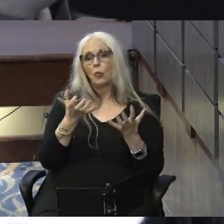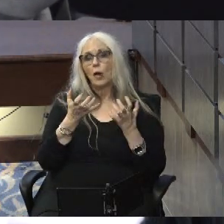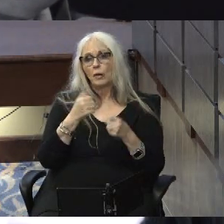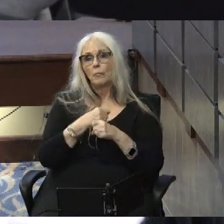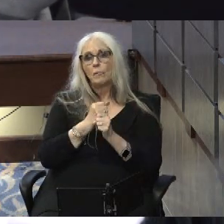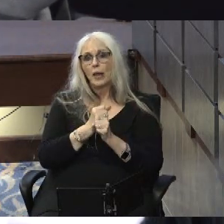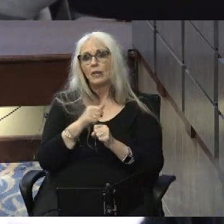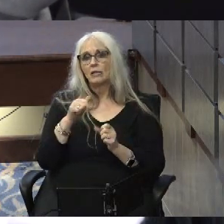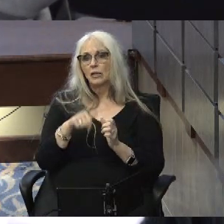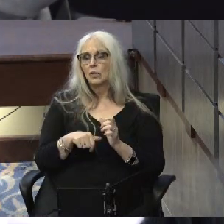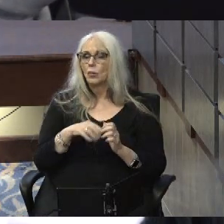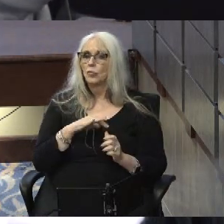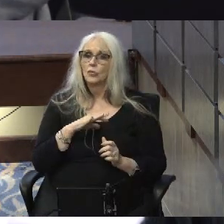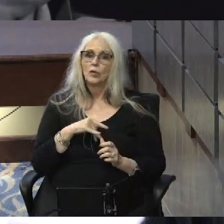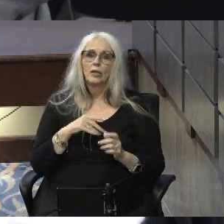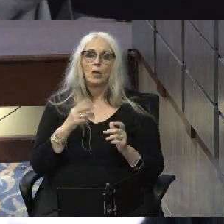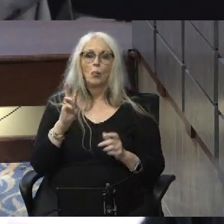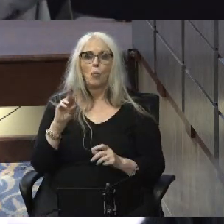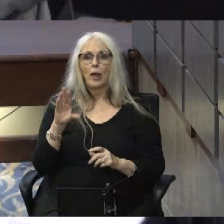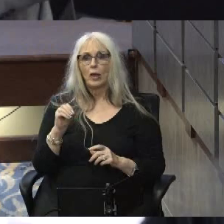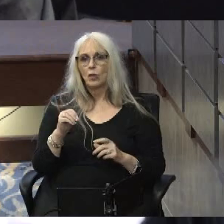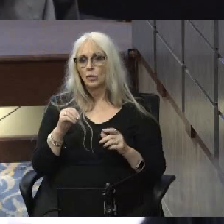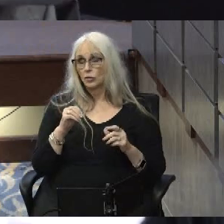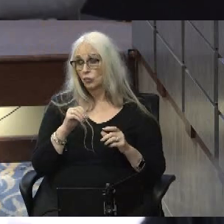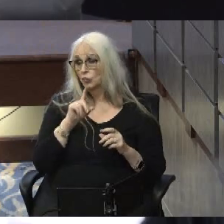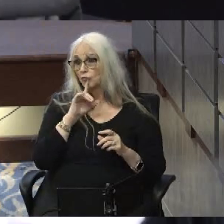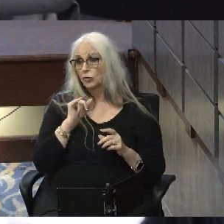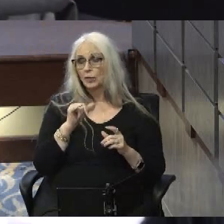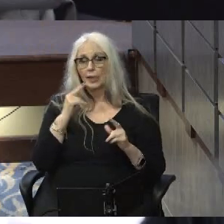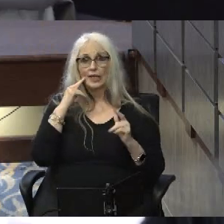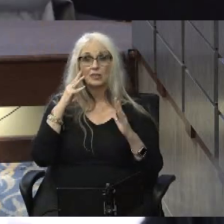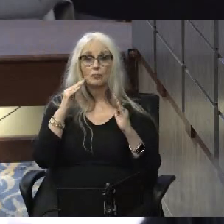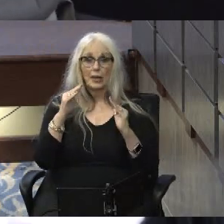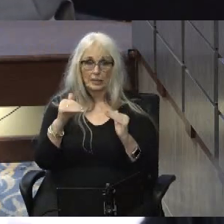time. So Great. Thanks, Paul, Tom, thank you for that. team. Appreciate it.